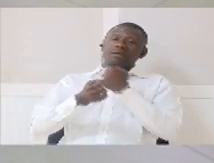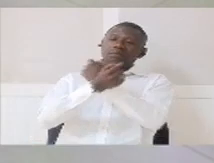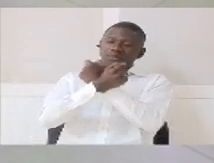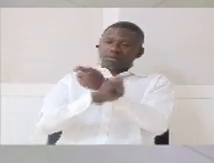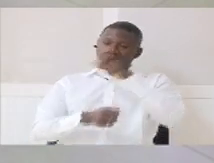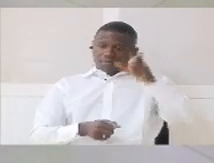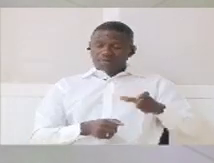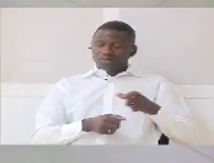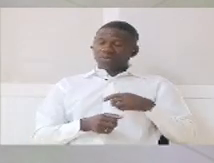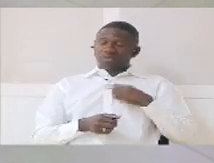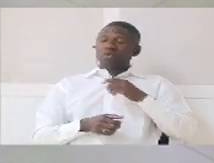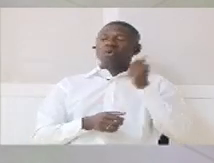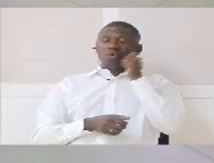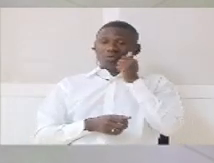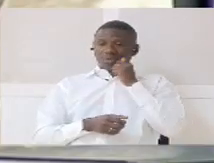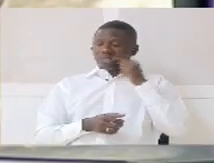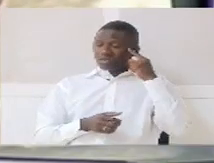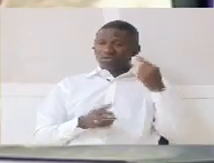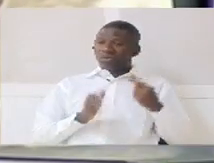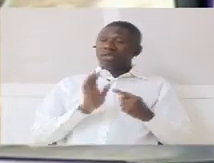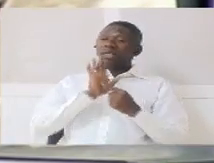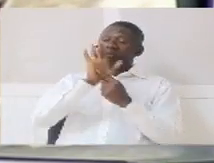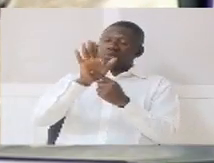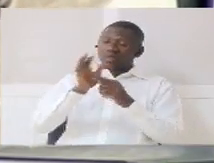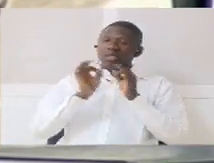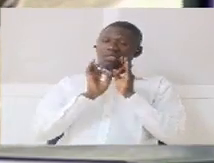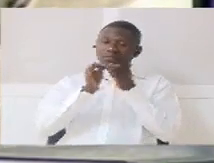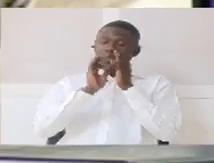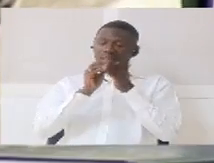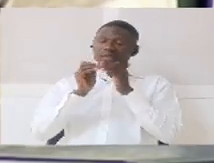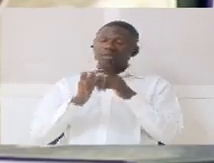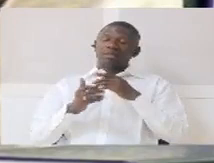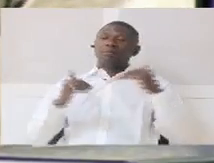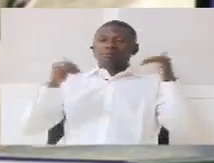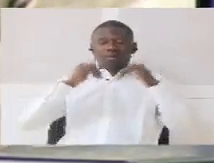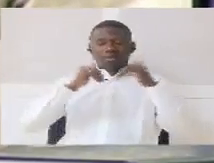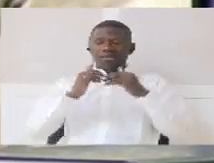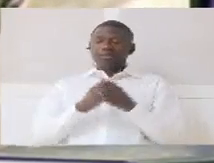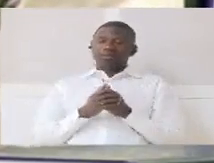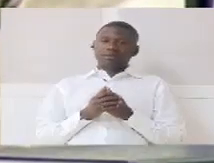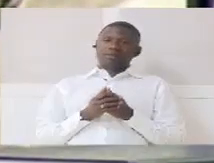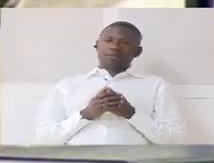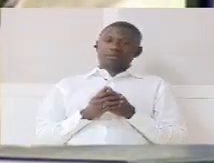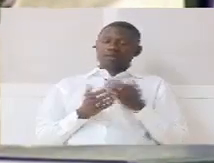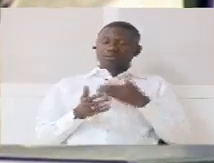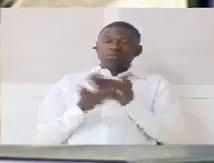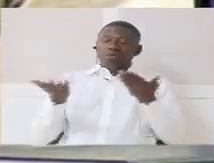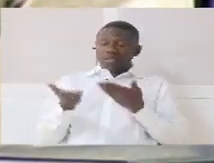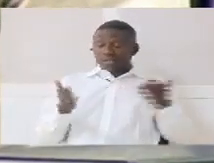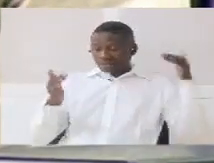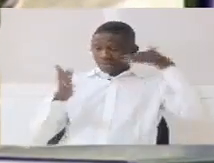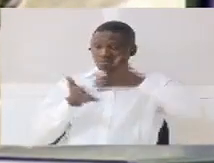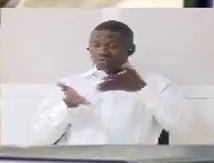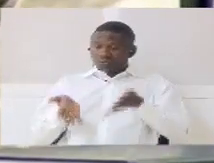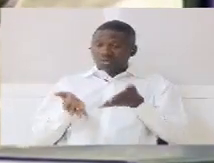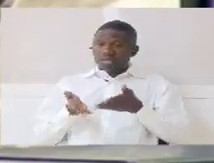is always what I try to expose at such meetings and so on. What on the B? That's why today, meeting of the Daoda, wherever there is